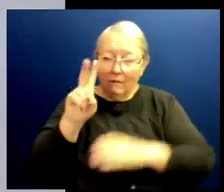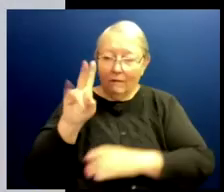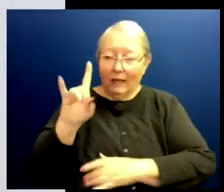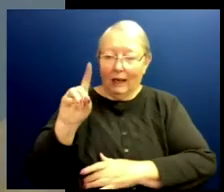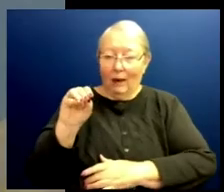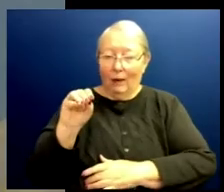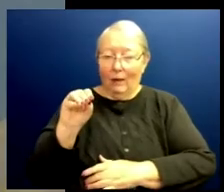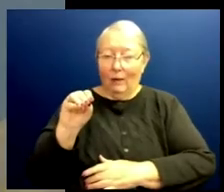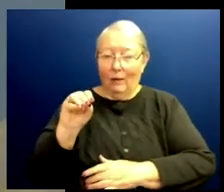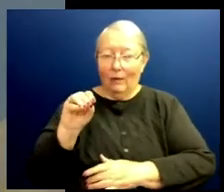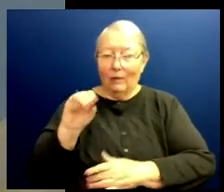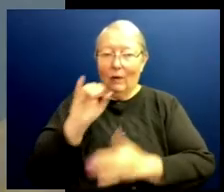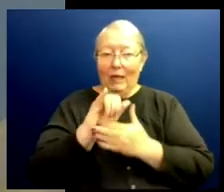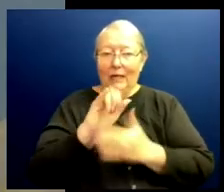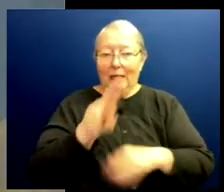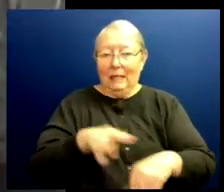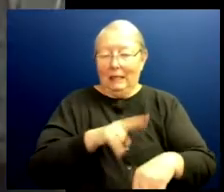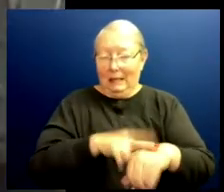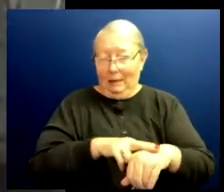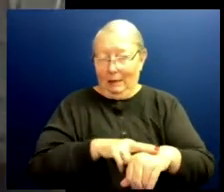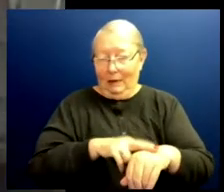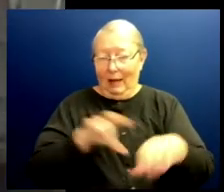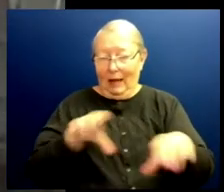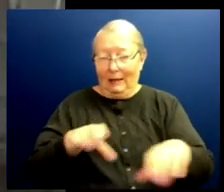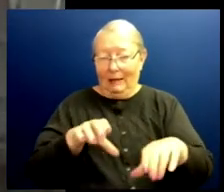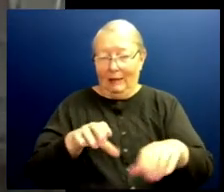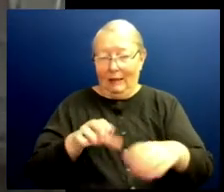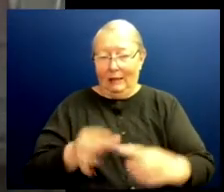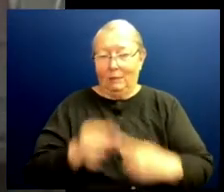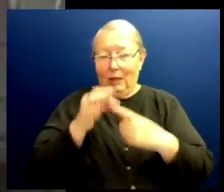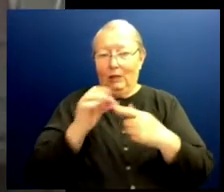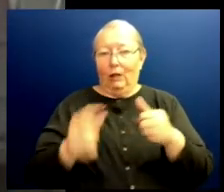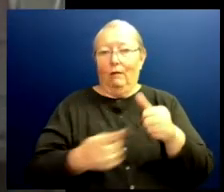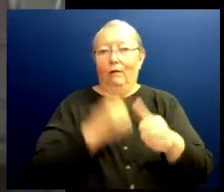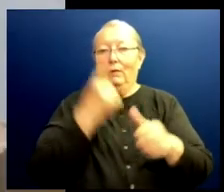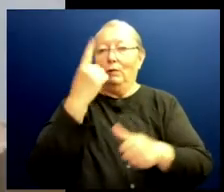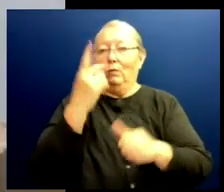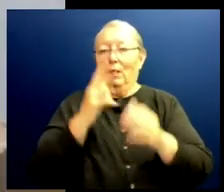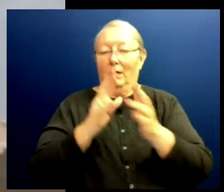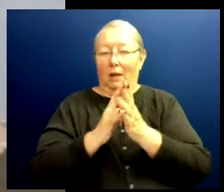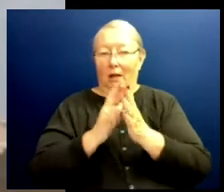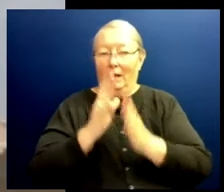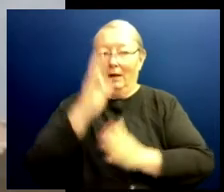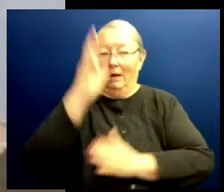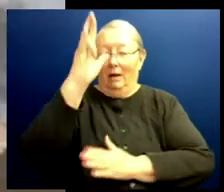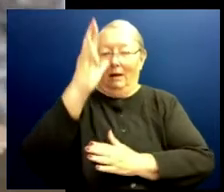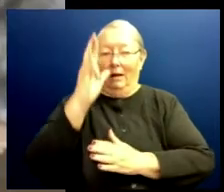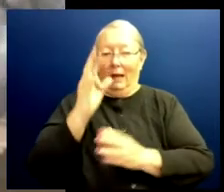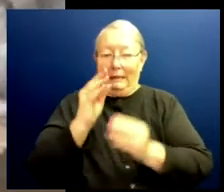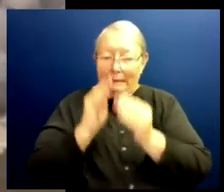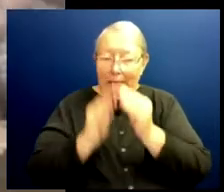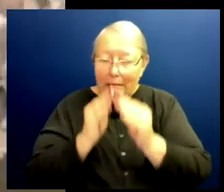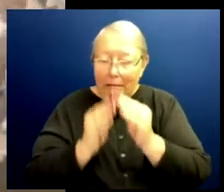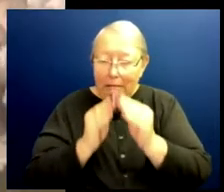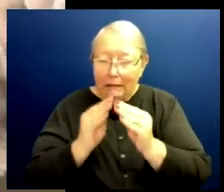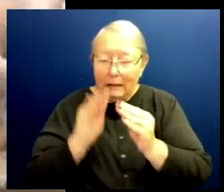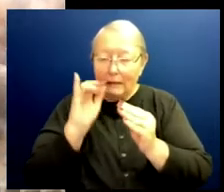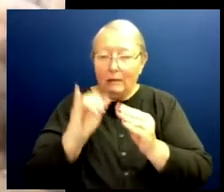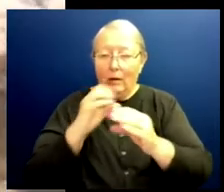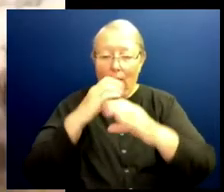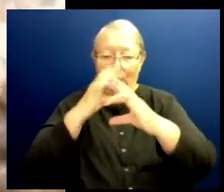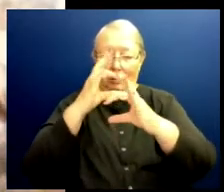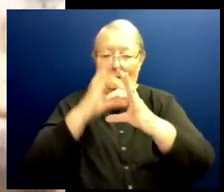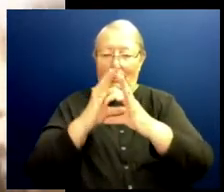activity of a servicing mission, particularly the first servicing mission that corrected the flawed optics.